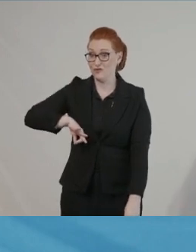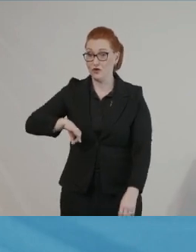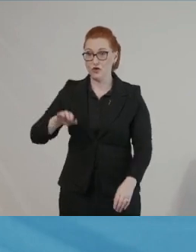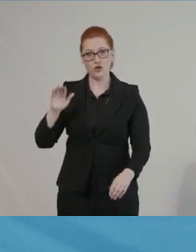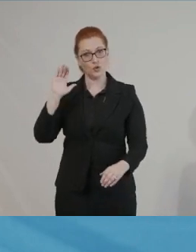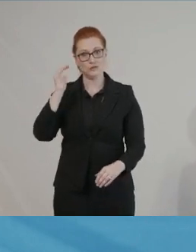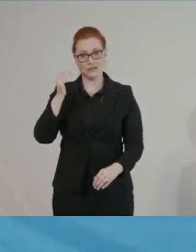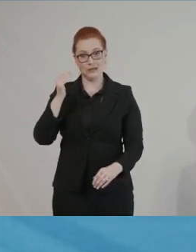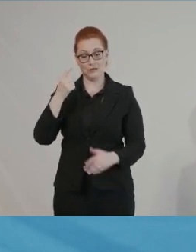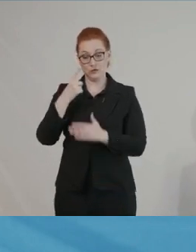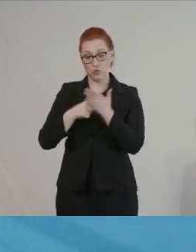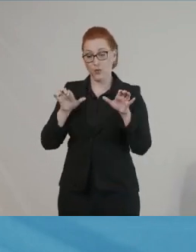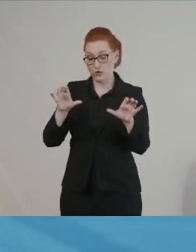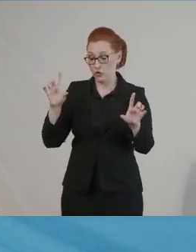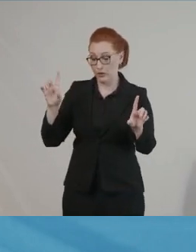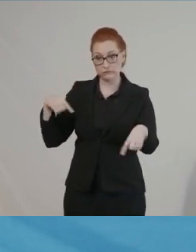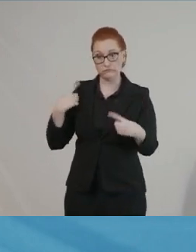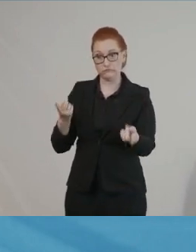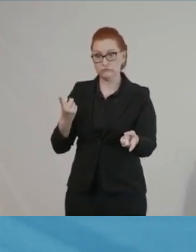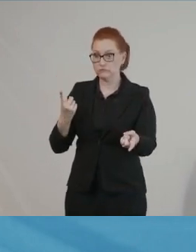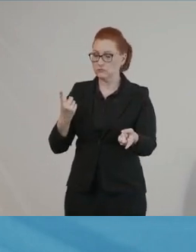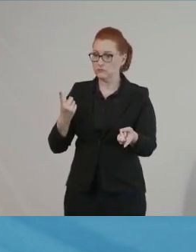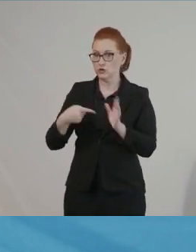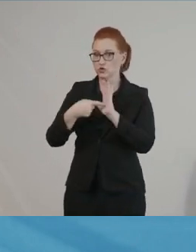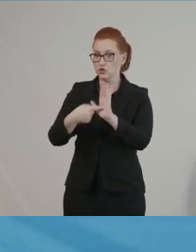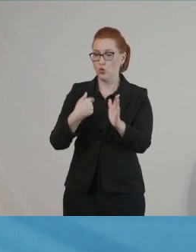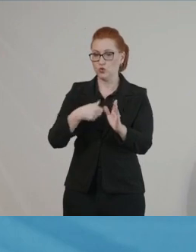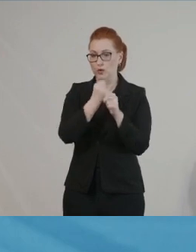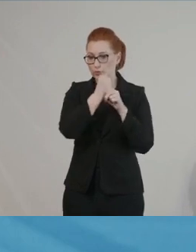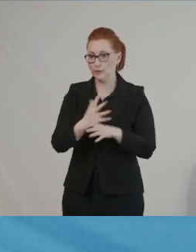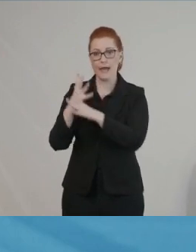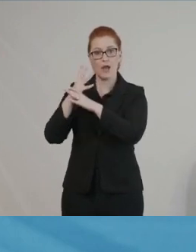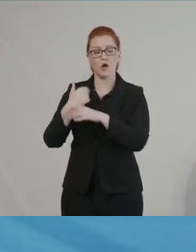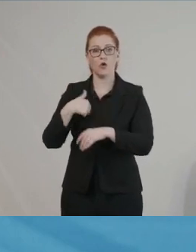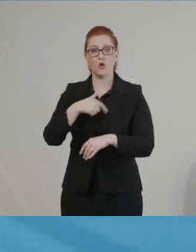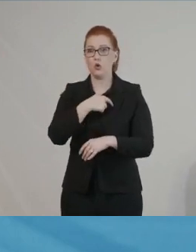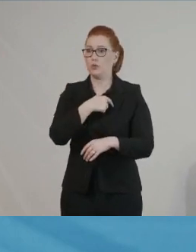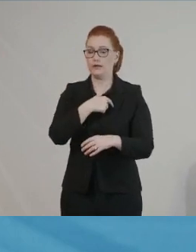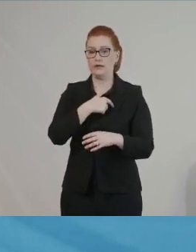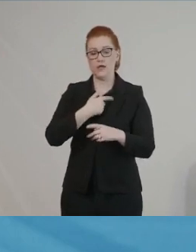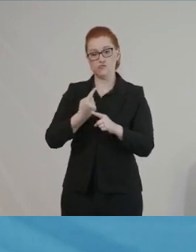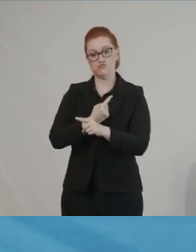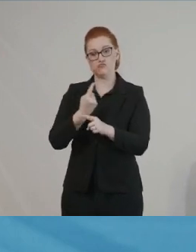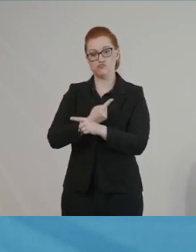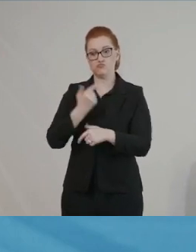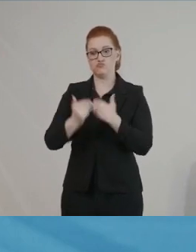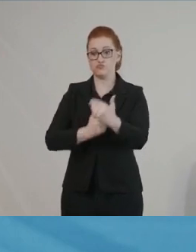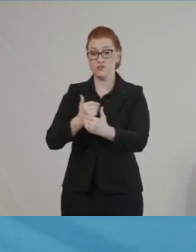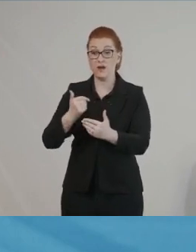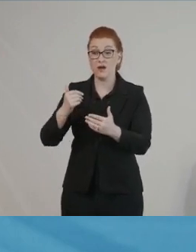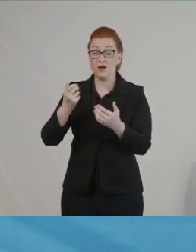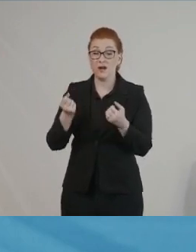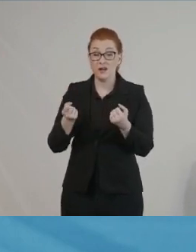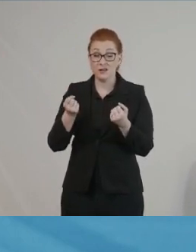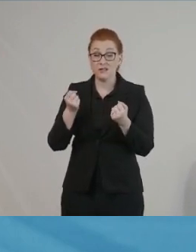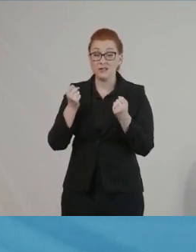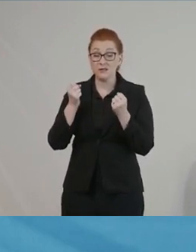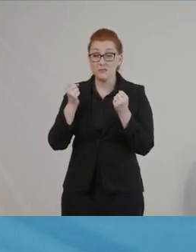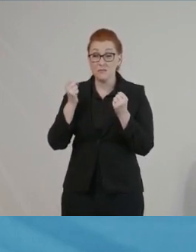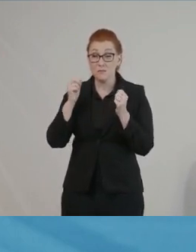much lower contraction, much fewer fatalities, et cetera, et cetera,